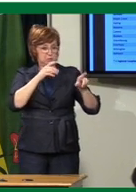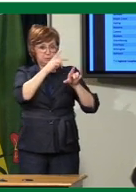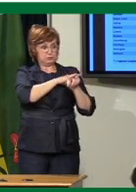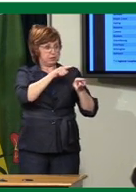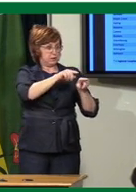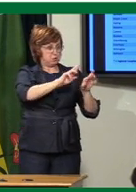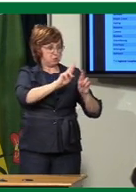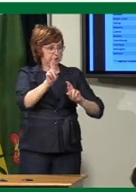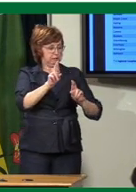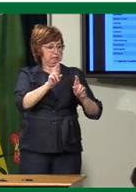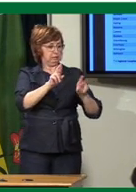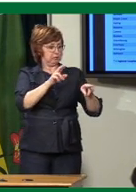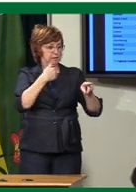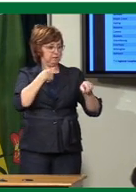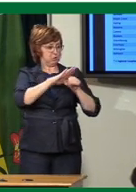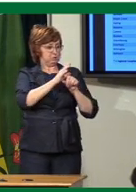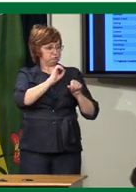hospitals.